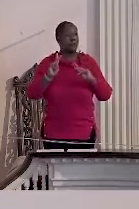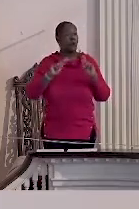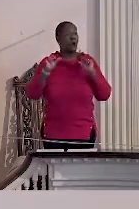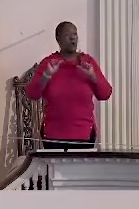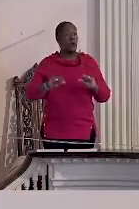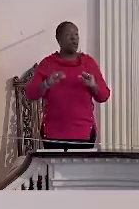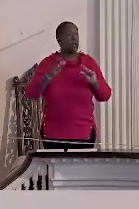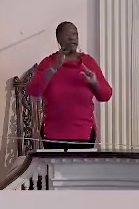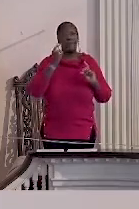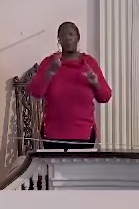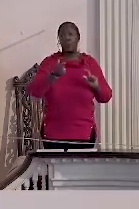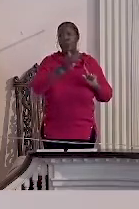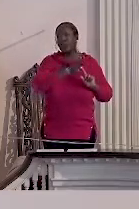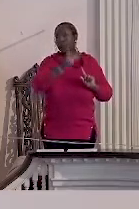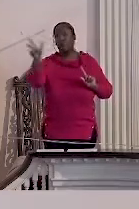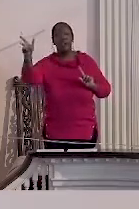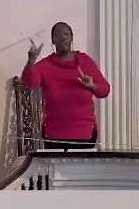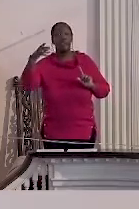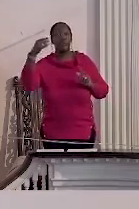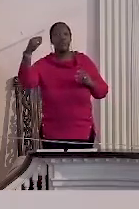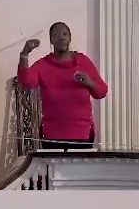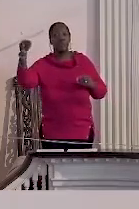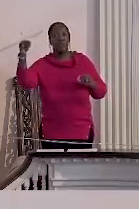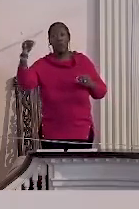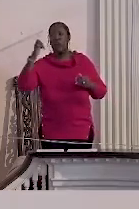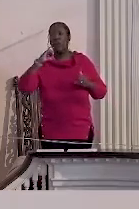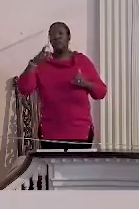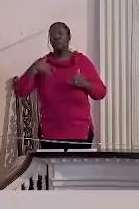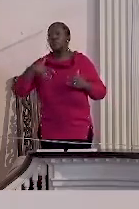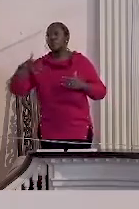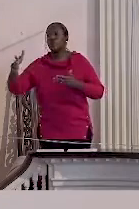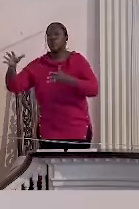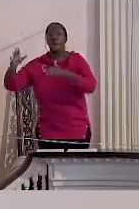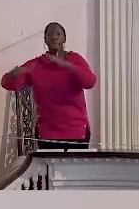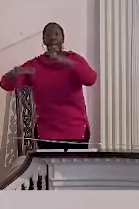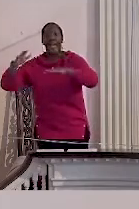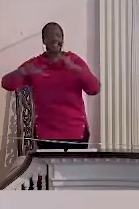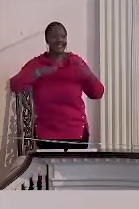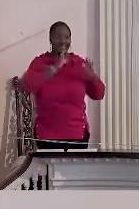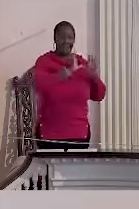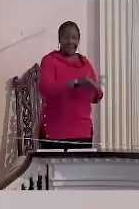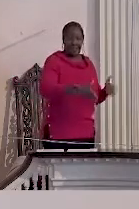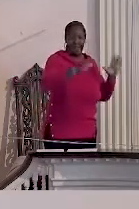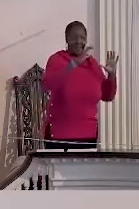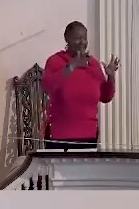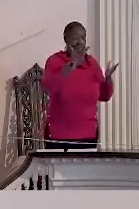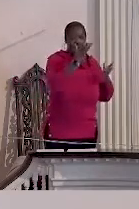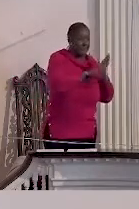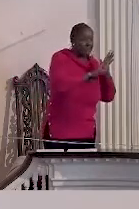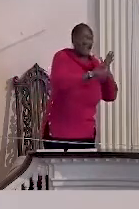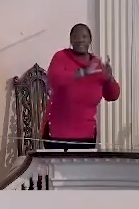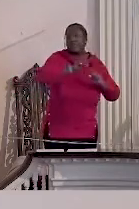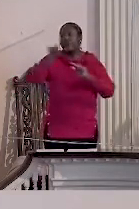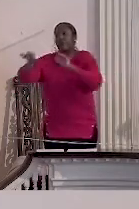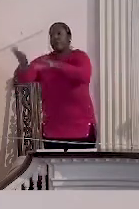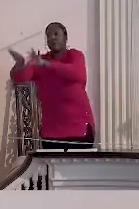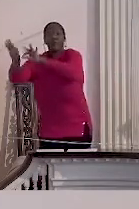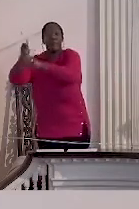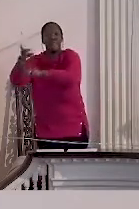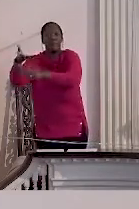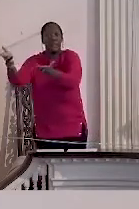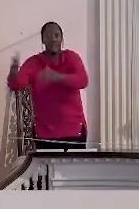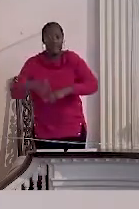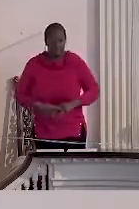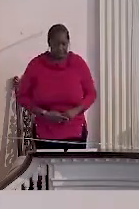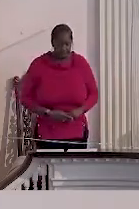quick run to the store to complete and balance out the bags, the last bags that we put together. Pierce